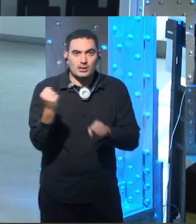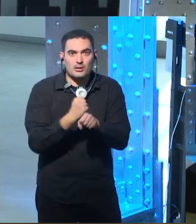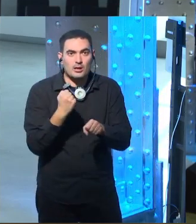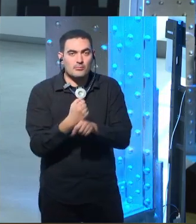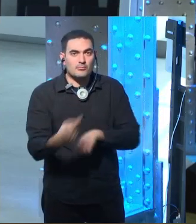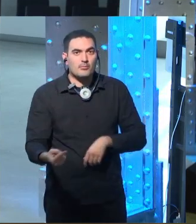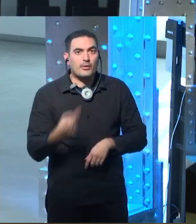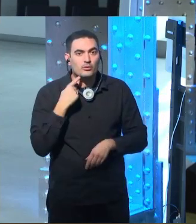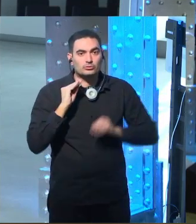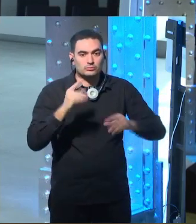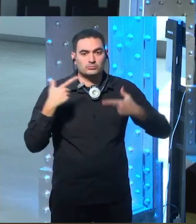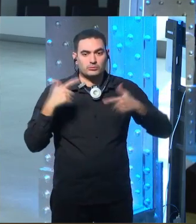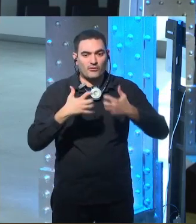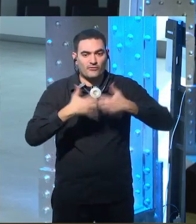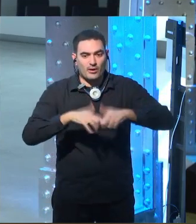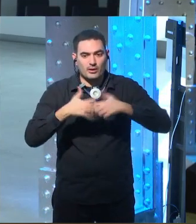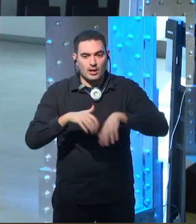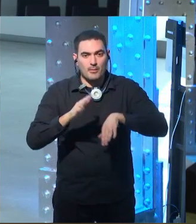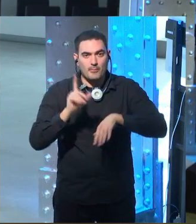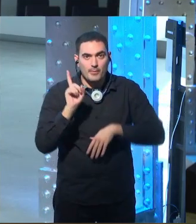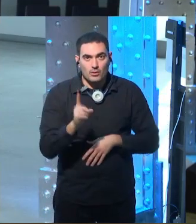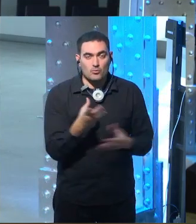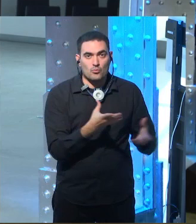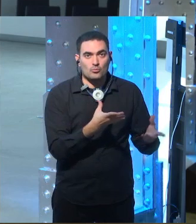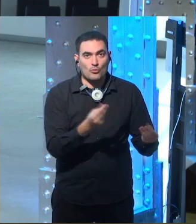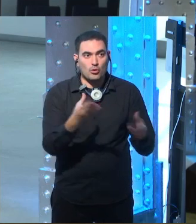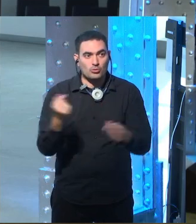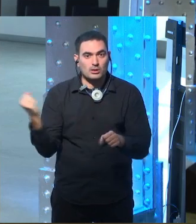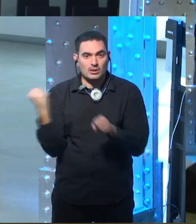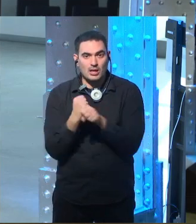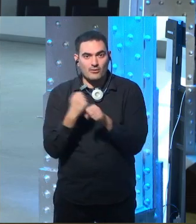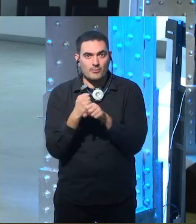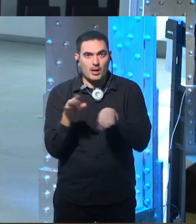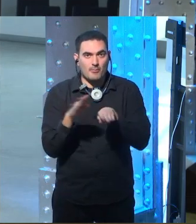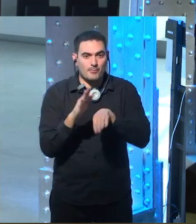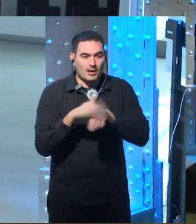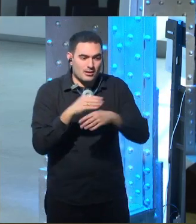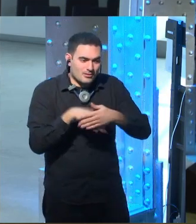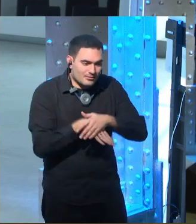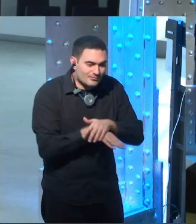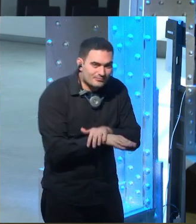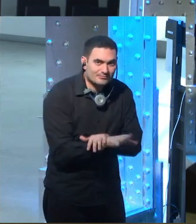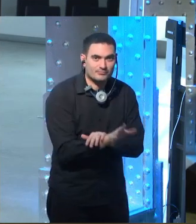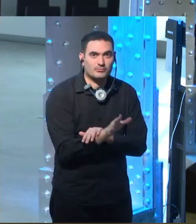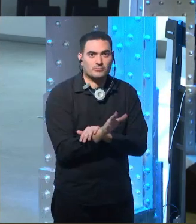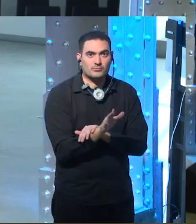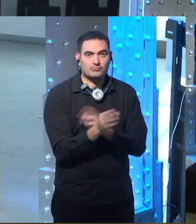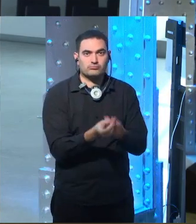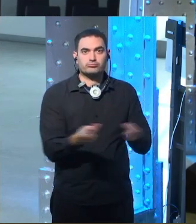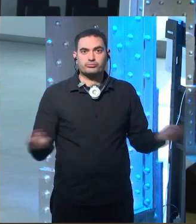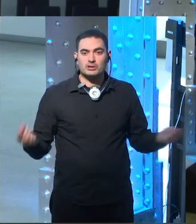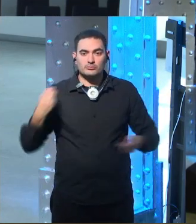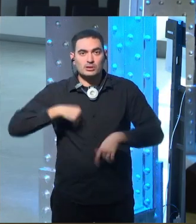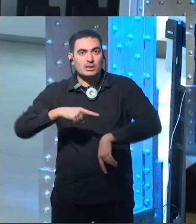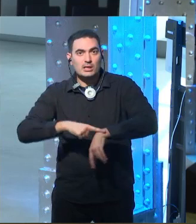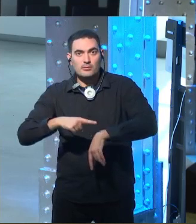that many of those safe havens are disappearing. Meanwhile, we see that new jobs are in